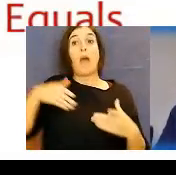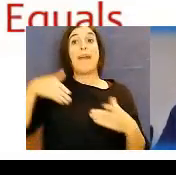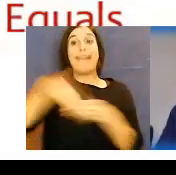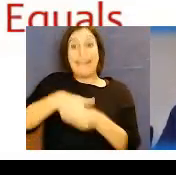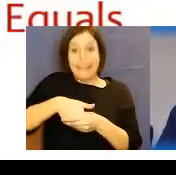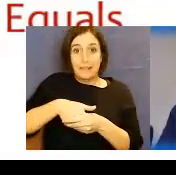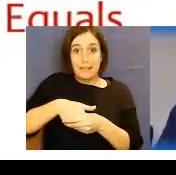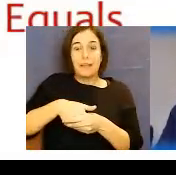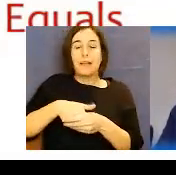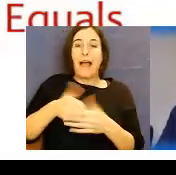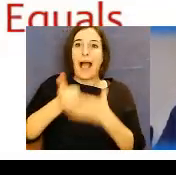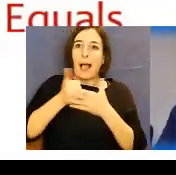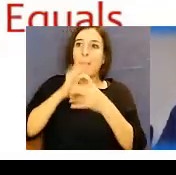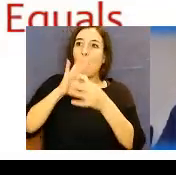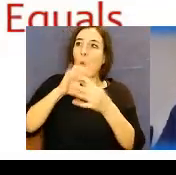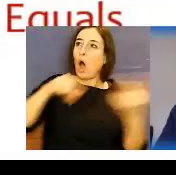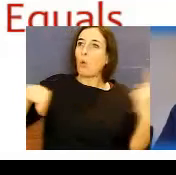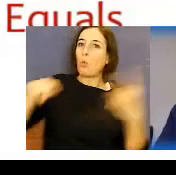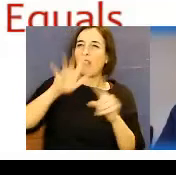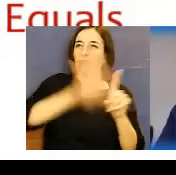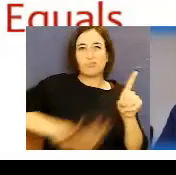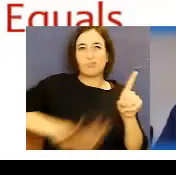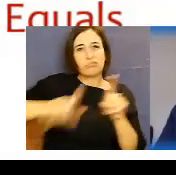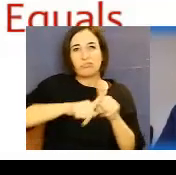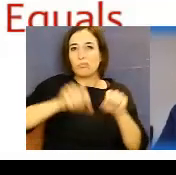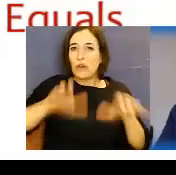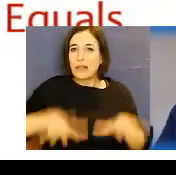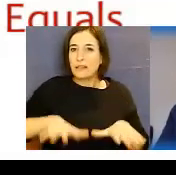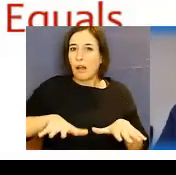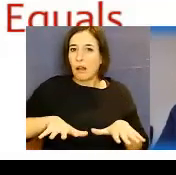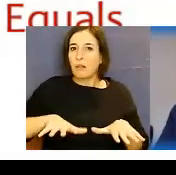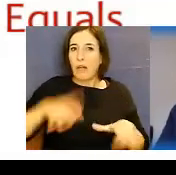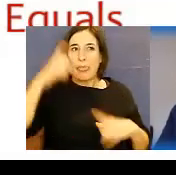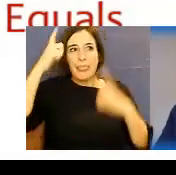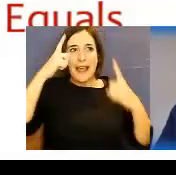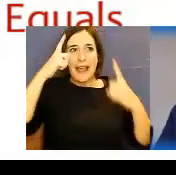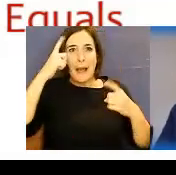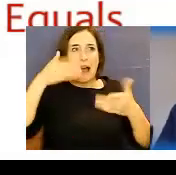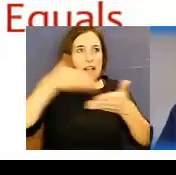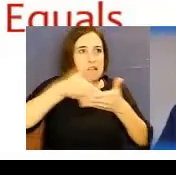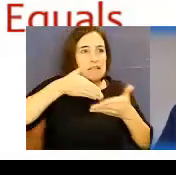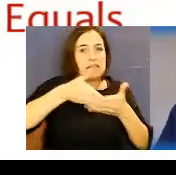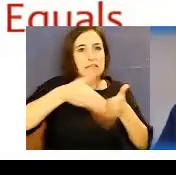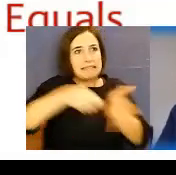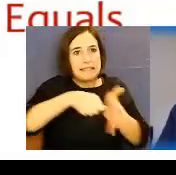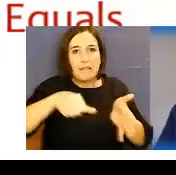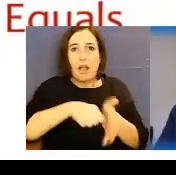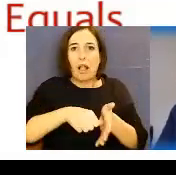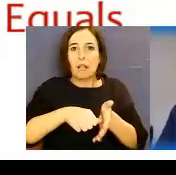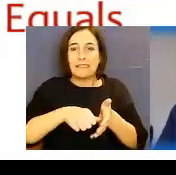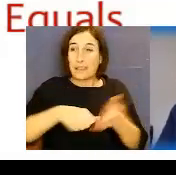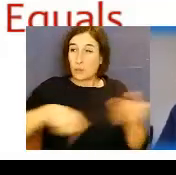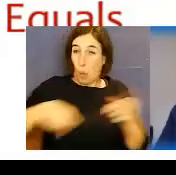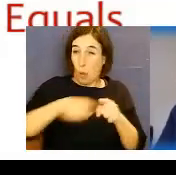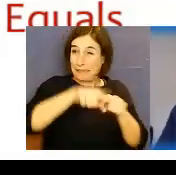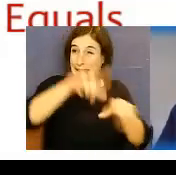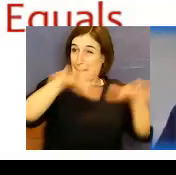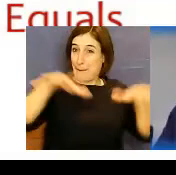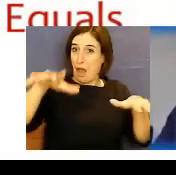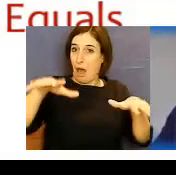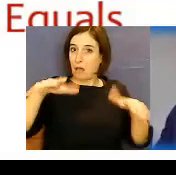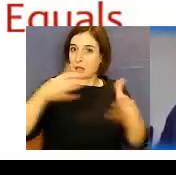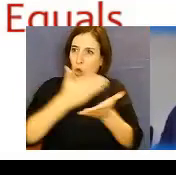looking at the challenges. We all face similar challenges. And we've been actually supporting each other, you know, sharing knowledge, you know, sharing information with each other, you know, to tackle some of